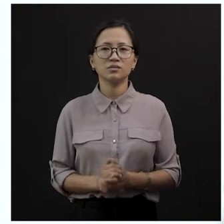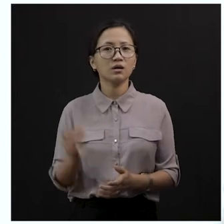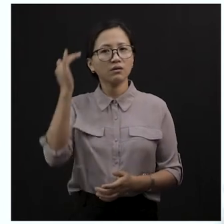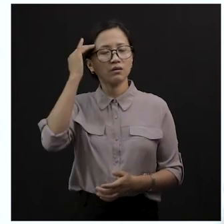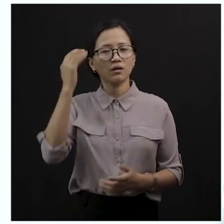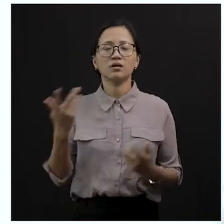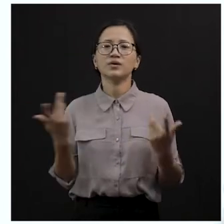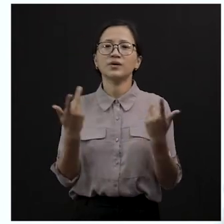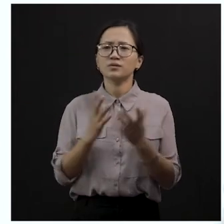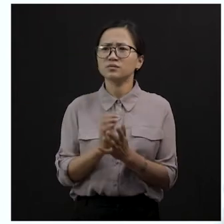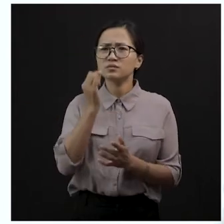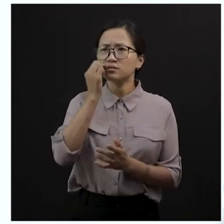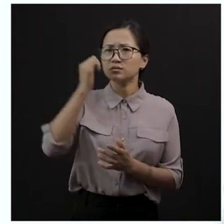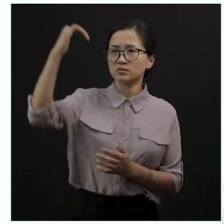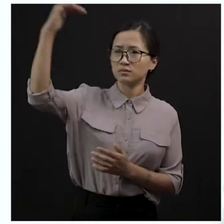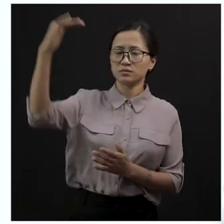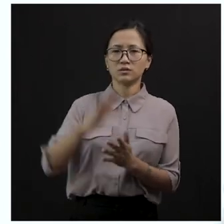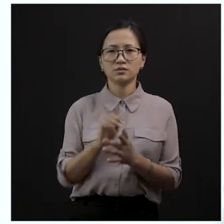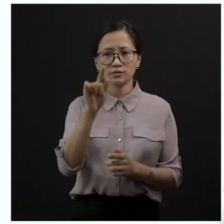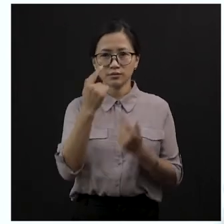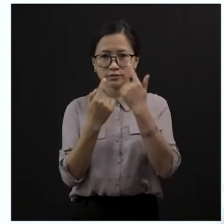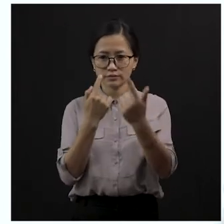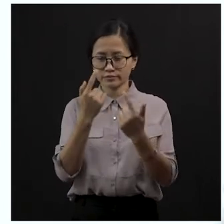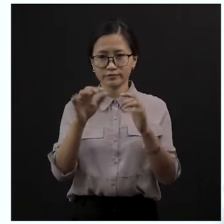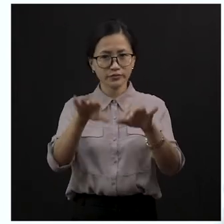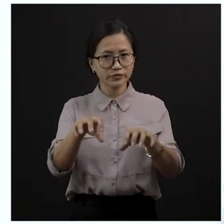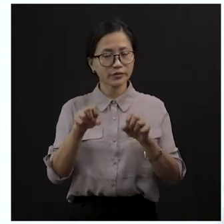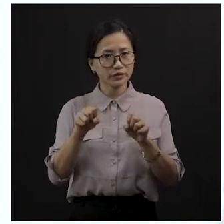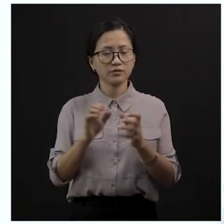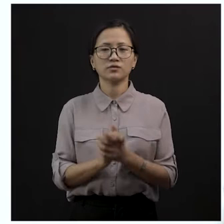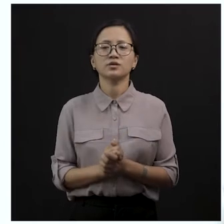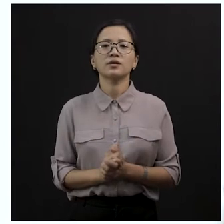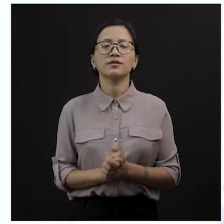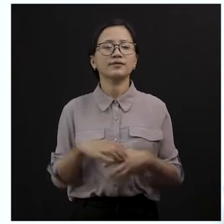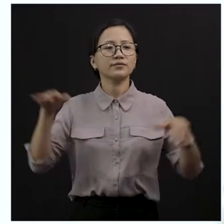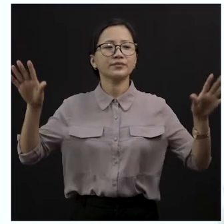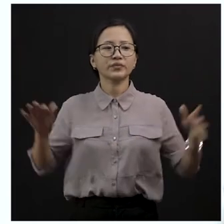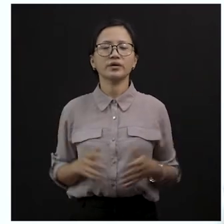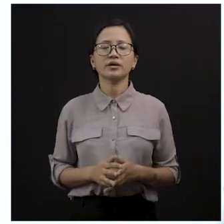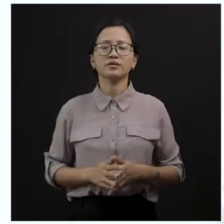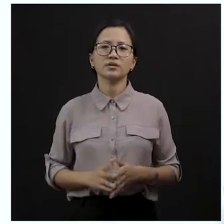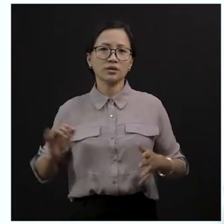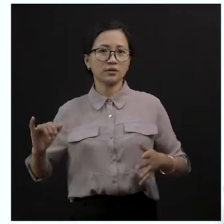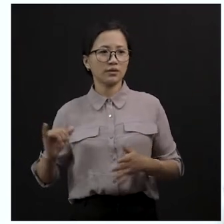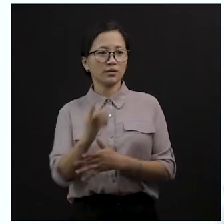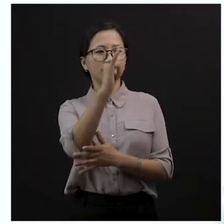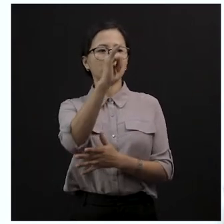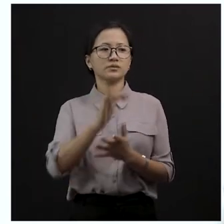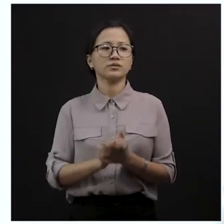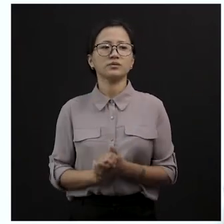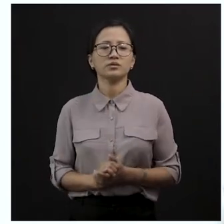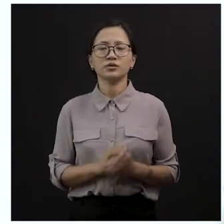how men discovered flying. We will also learn the advantage of flying in an airplane. We will